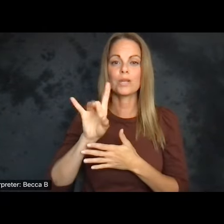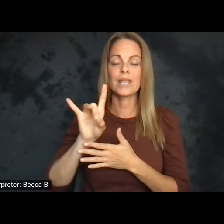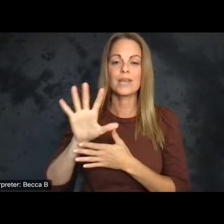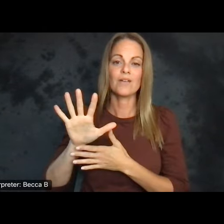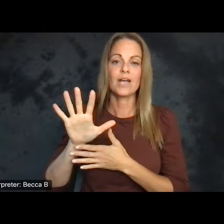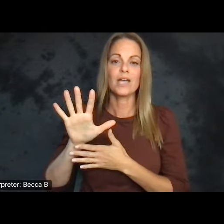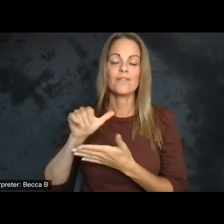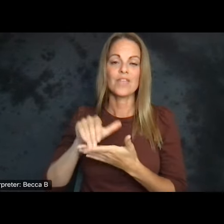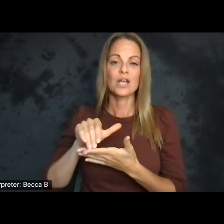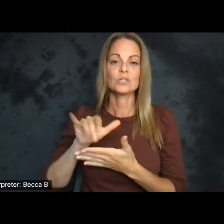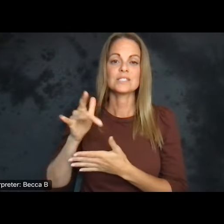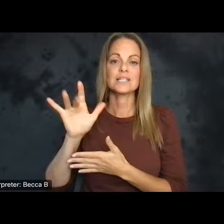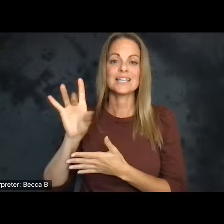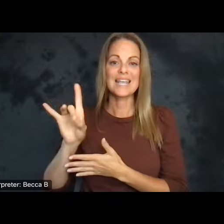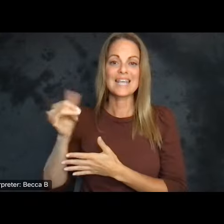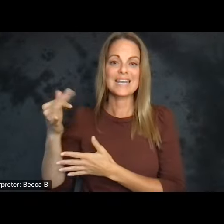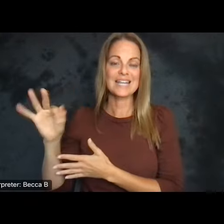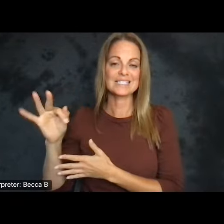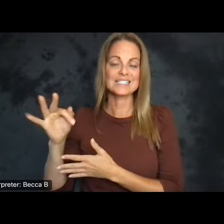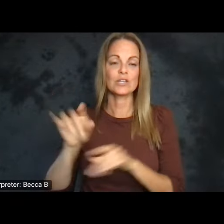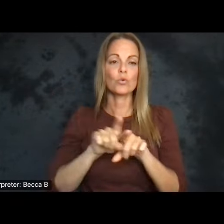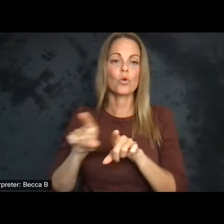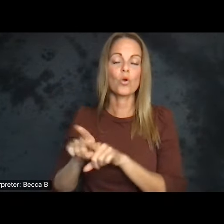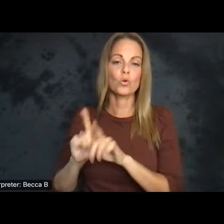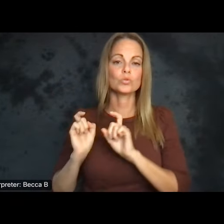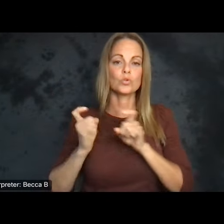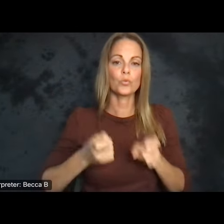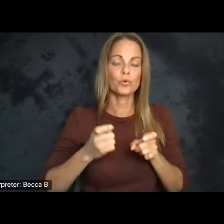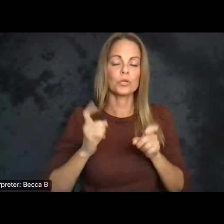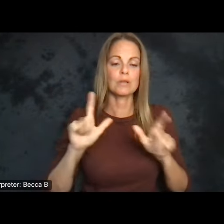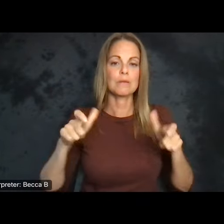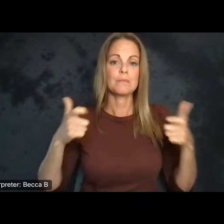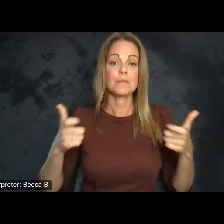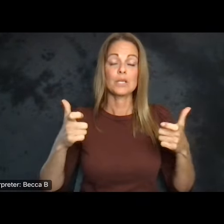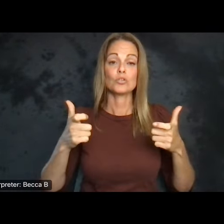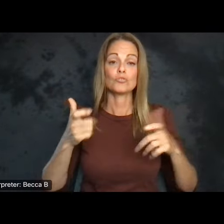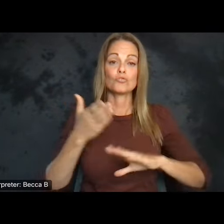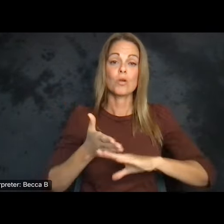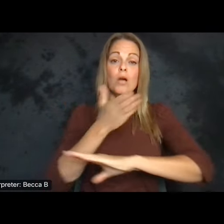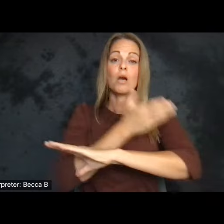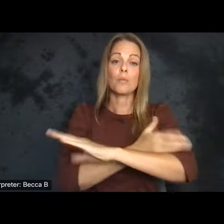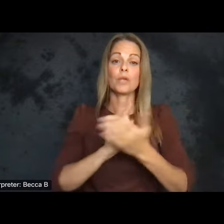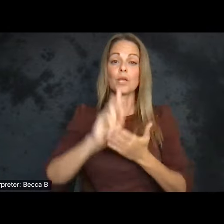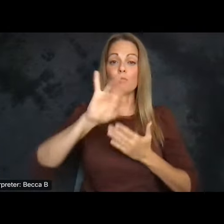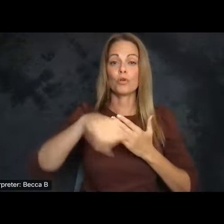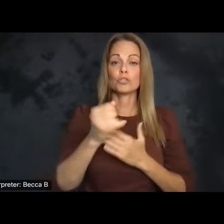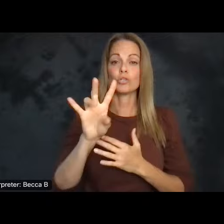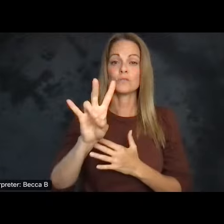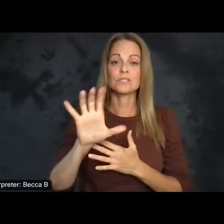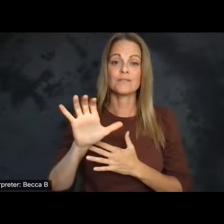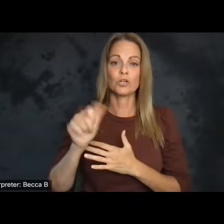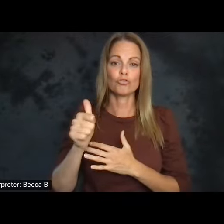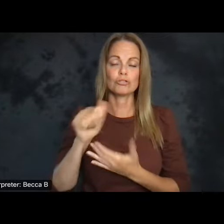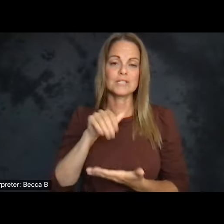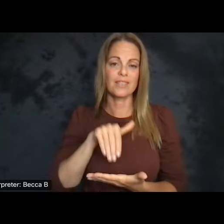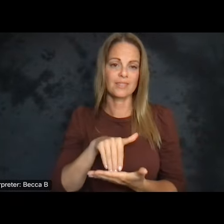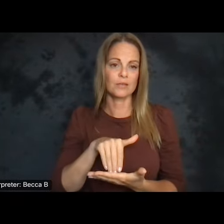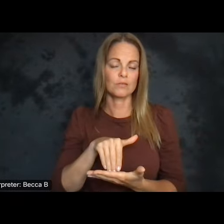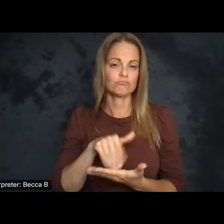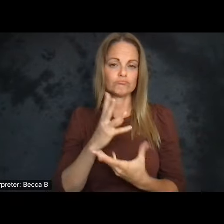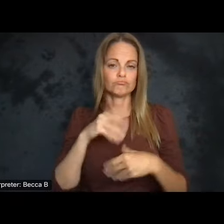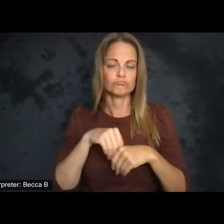$3,285,819. And then we were also appropriated major upgrade projects for $710,000. And that consisted